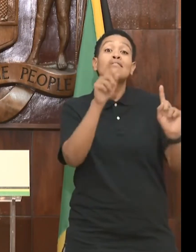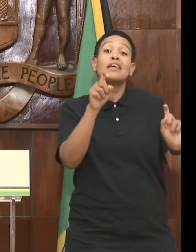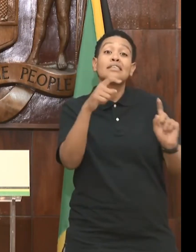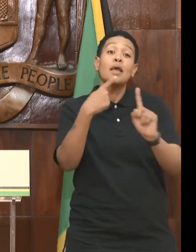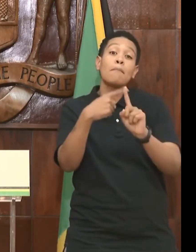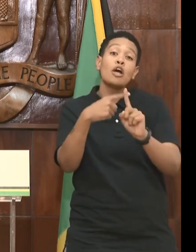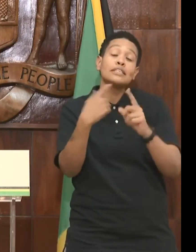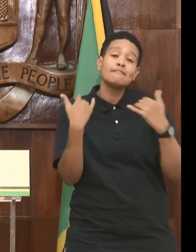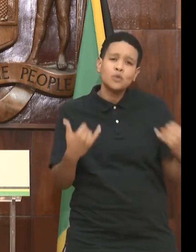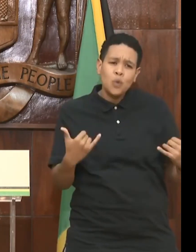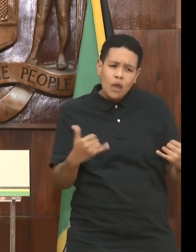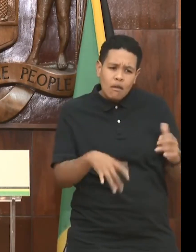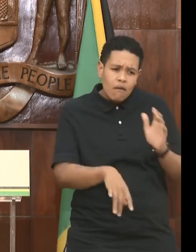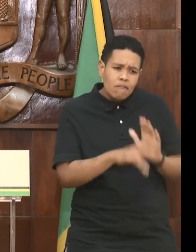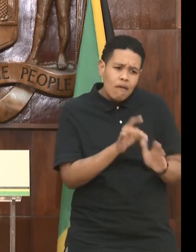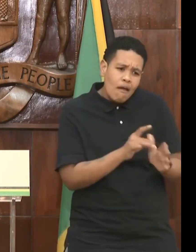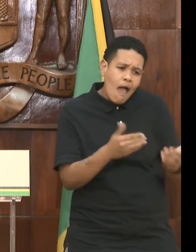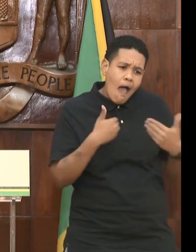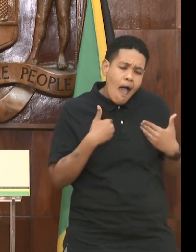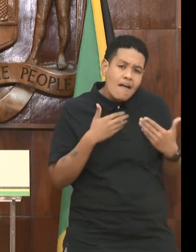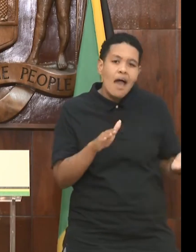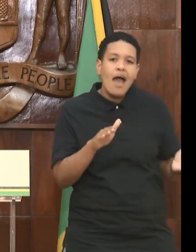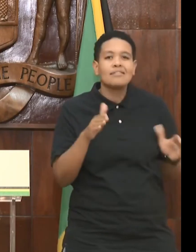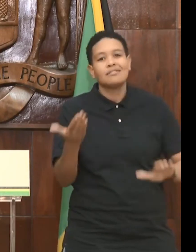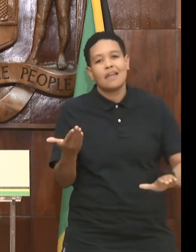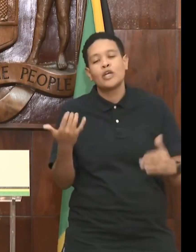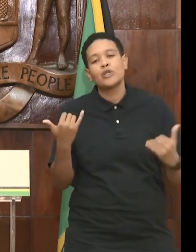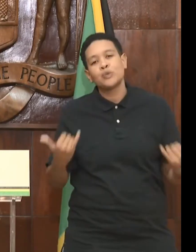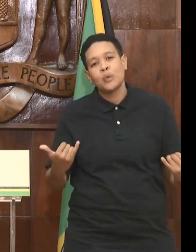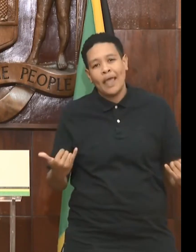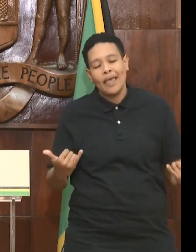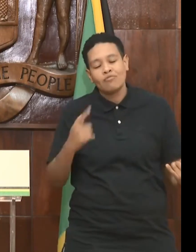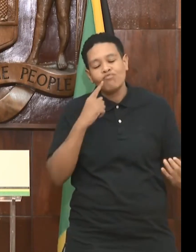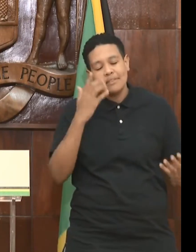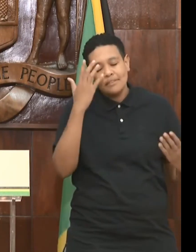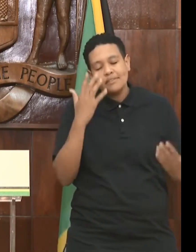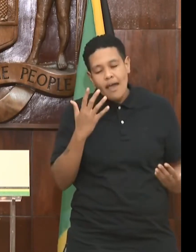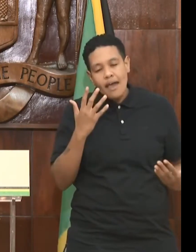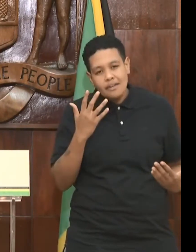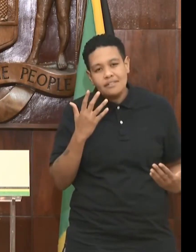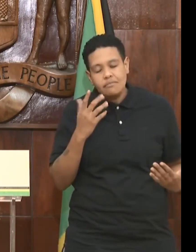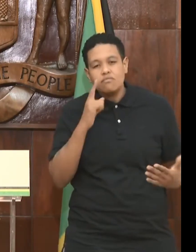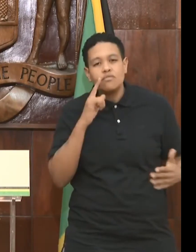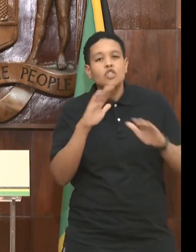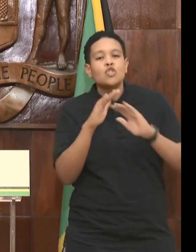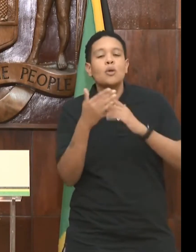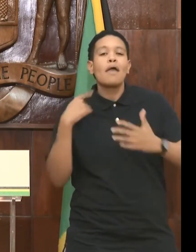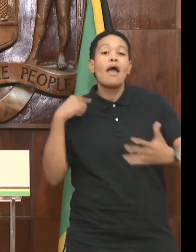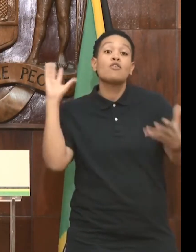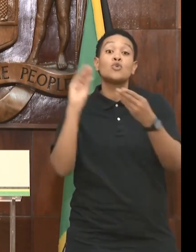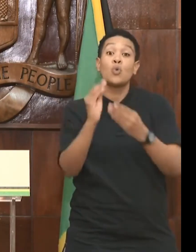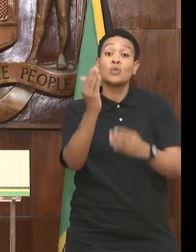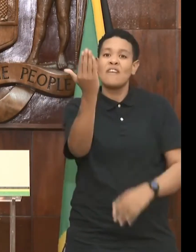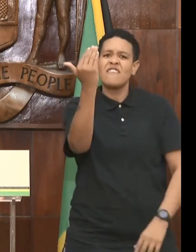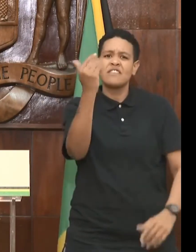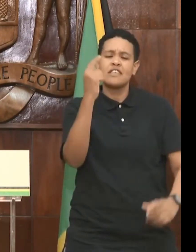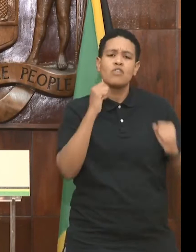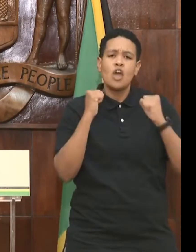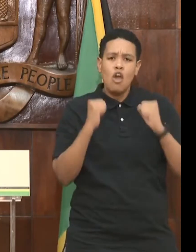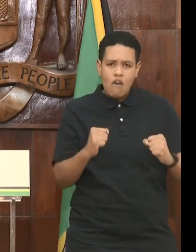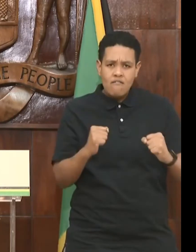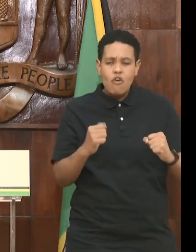patient tested positive today and died today. Jamaica now has a total of 15